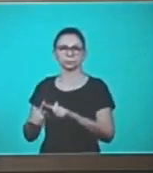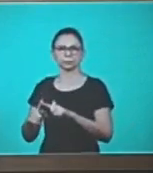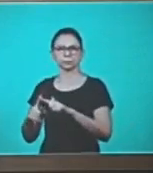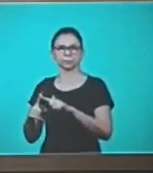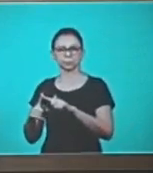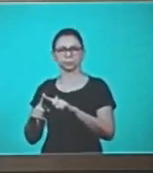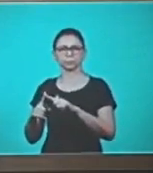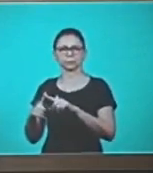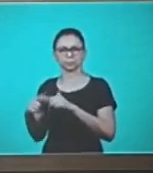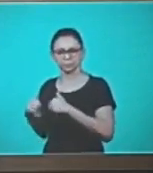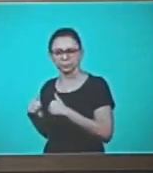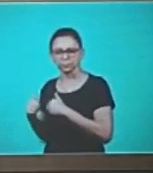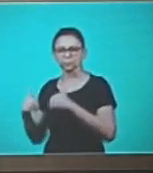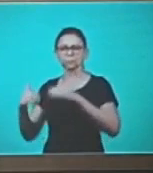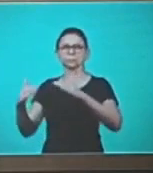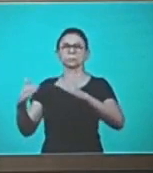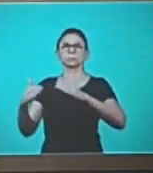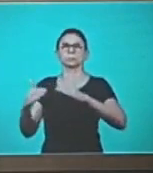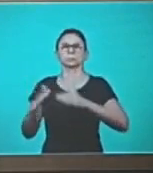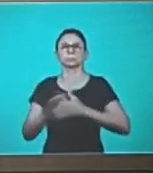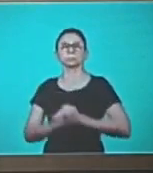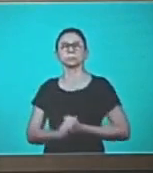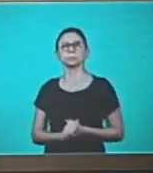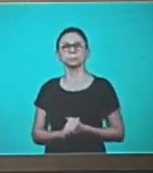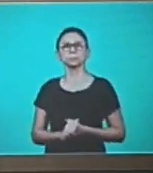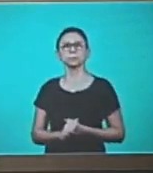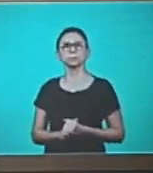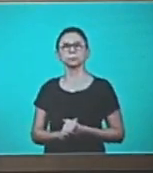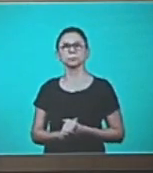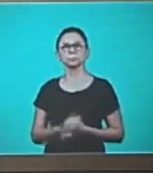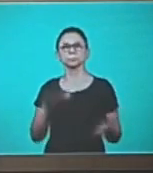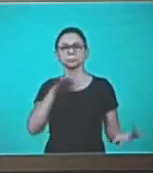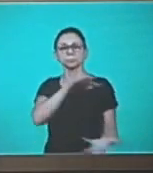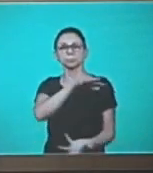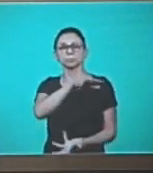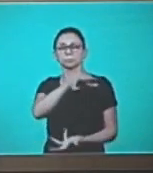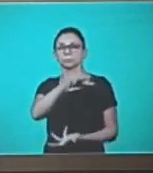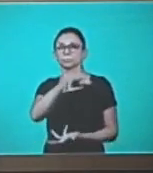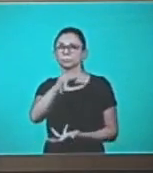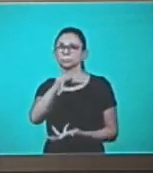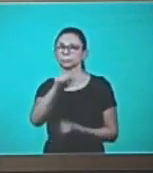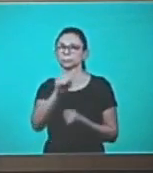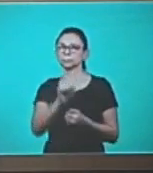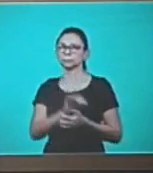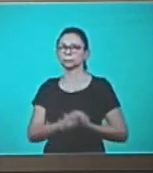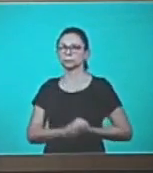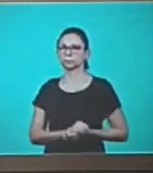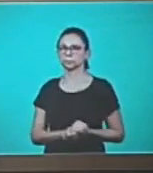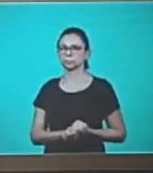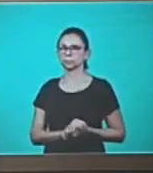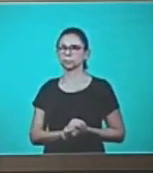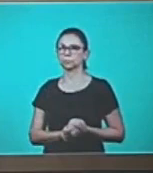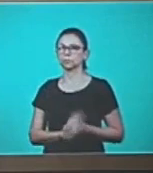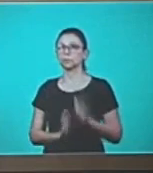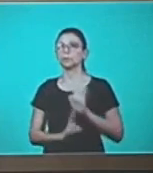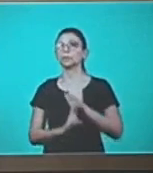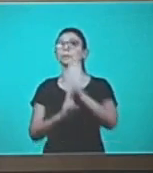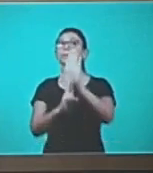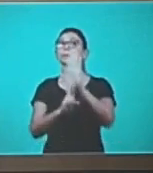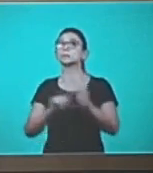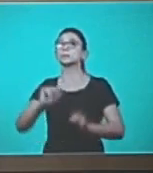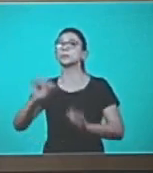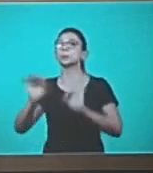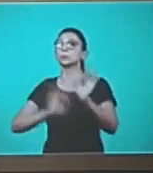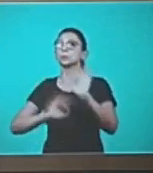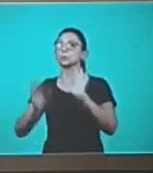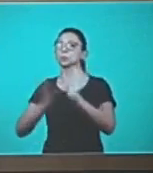would take on this its stand in the world as a representative of a project